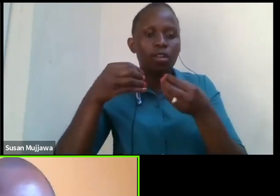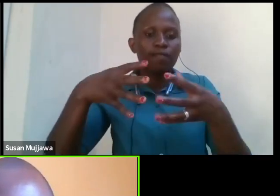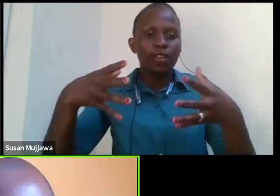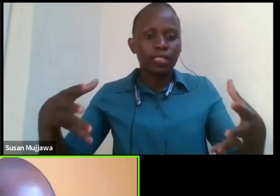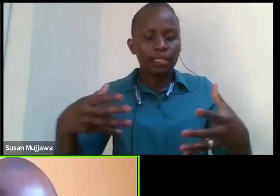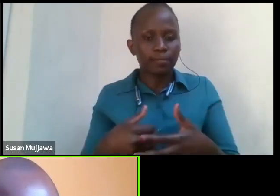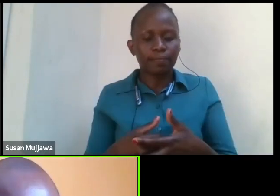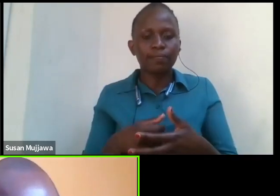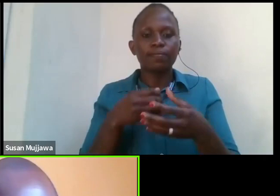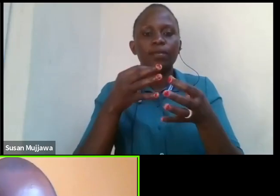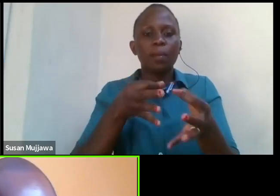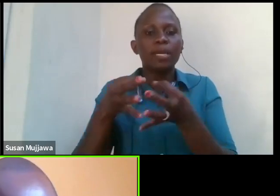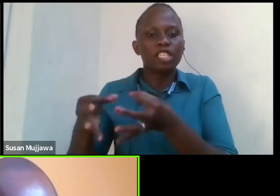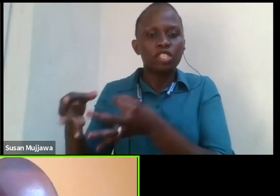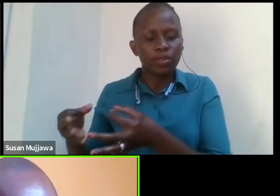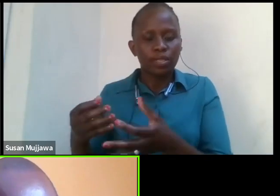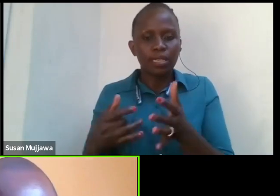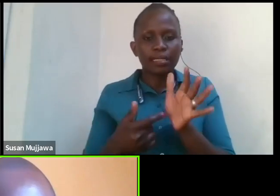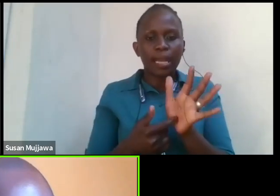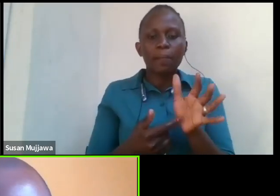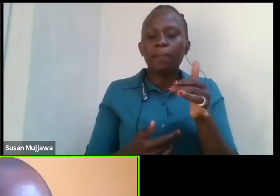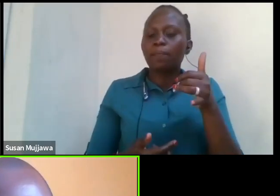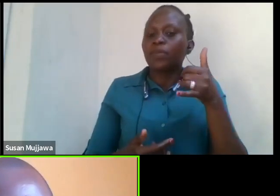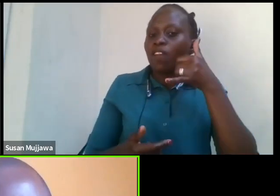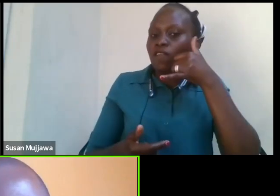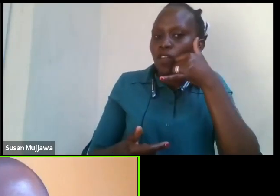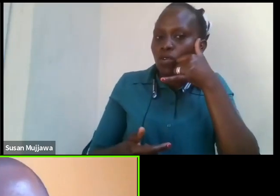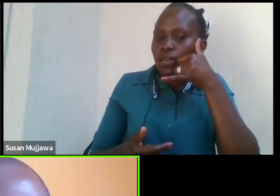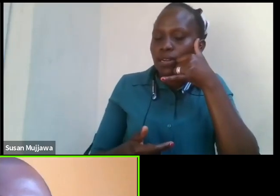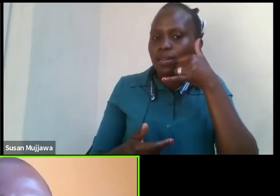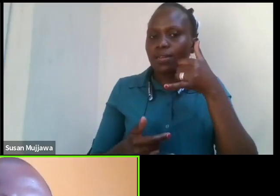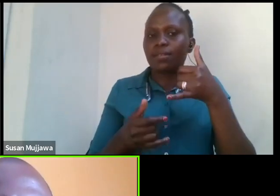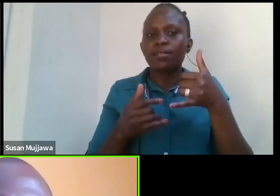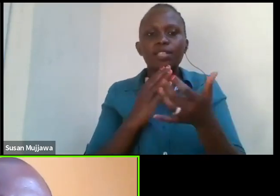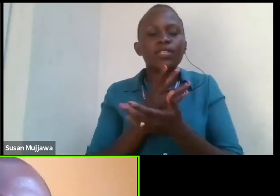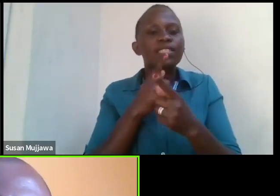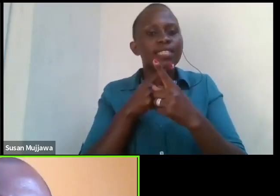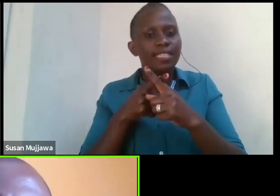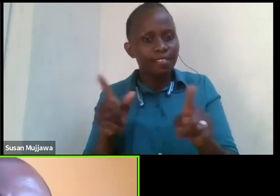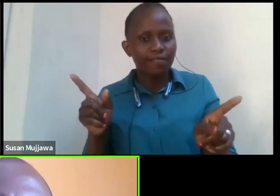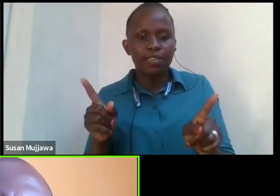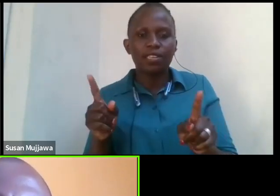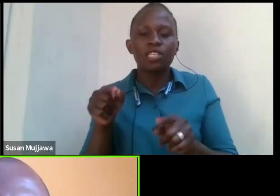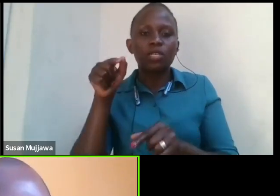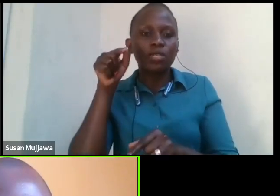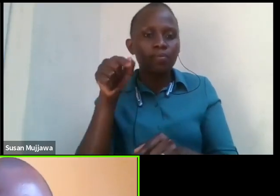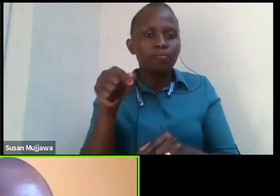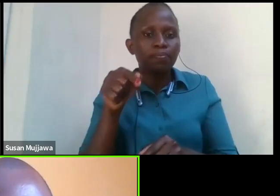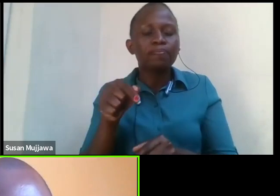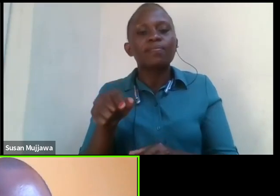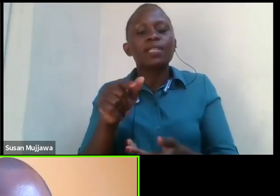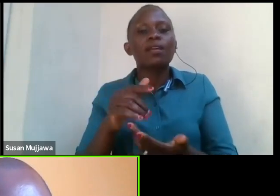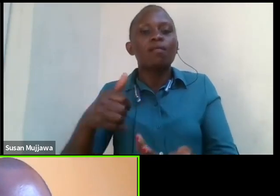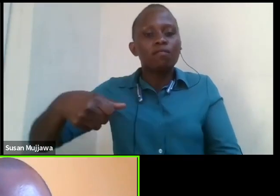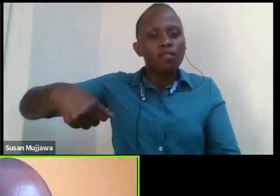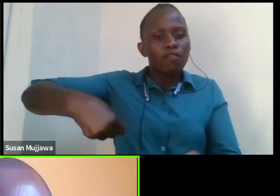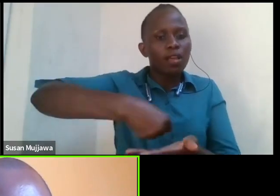for a smartphone, for a phone, is very different to that of a flat iron